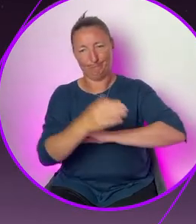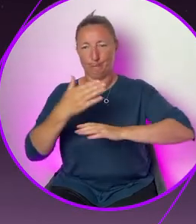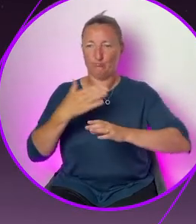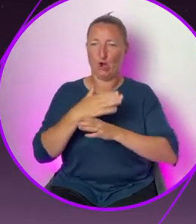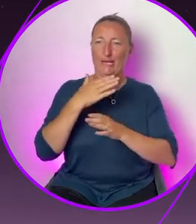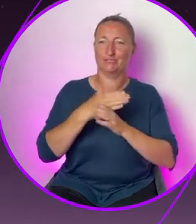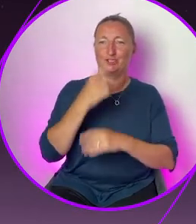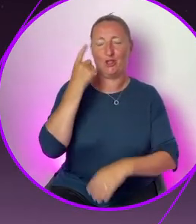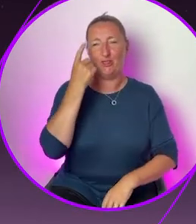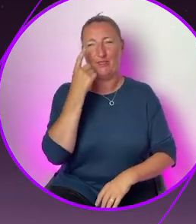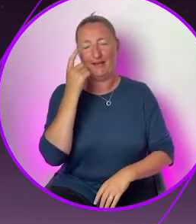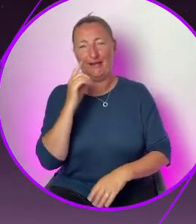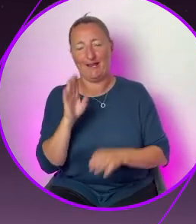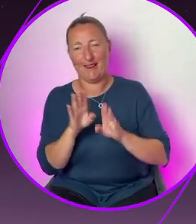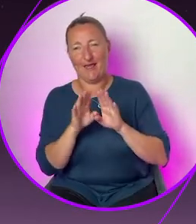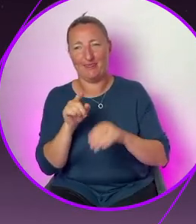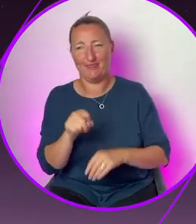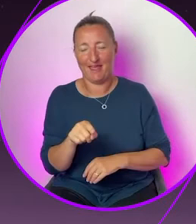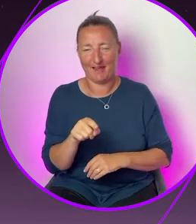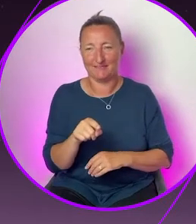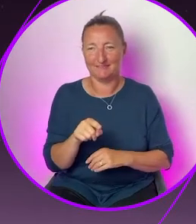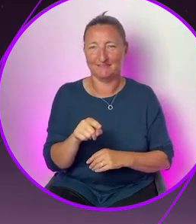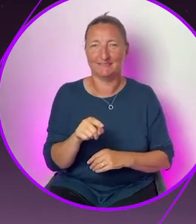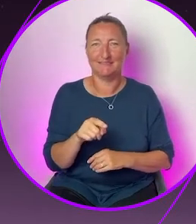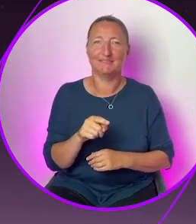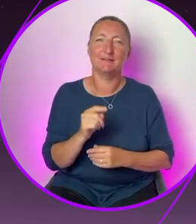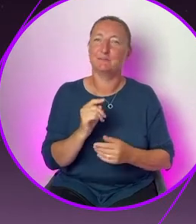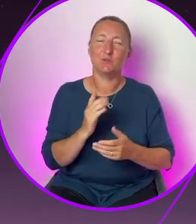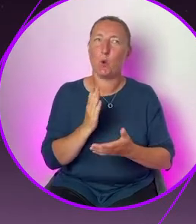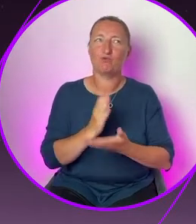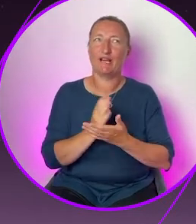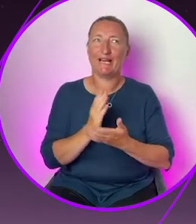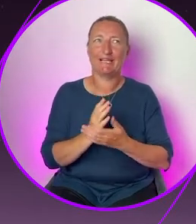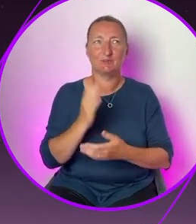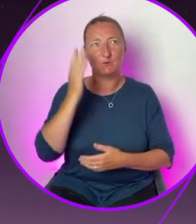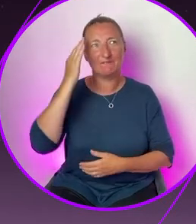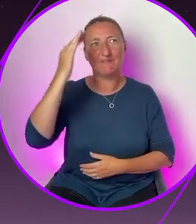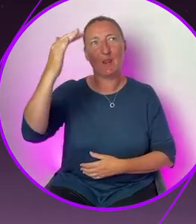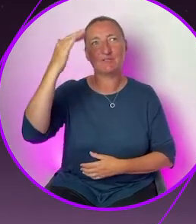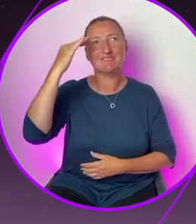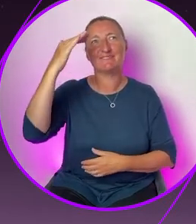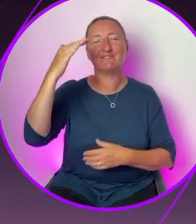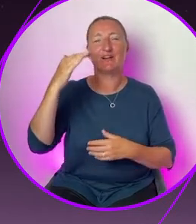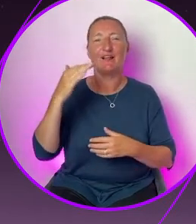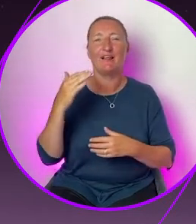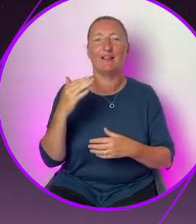pragmatically, rather than sort of in that sort of